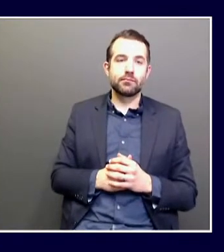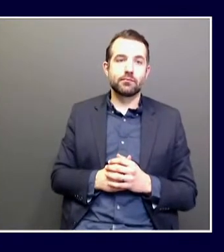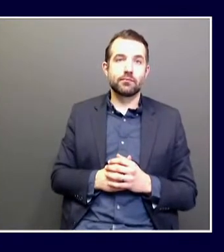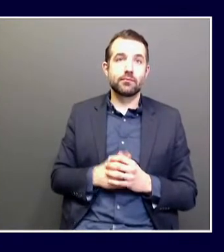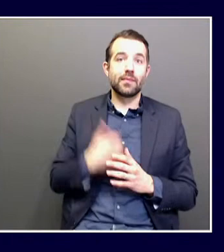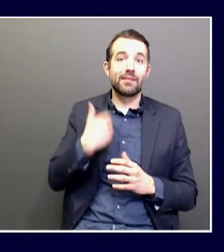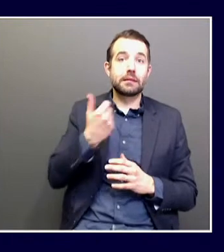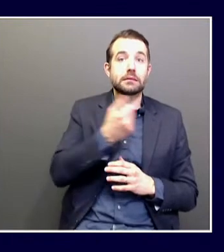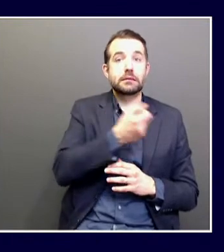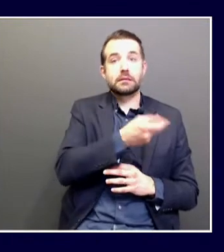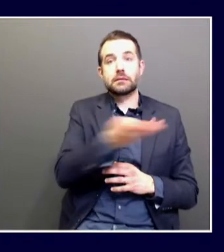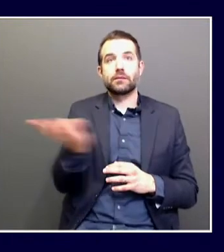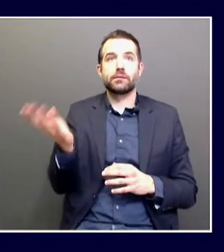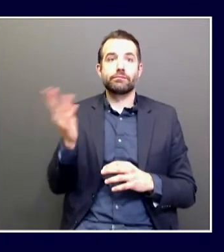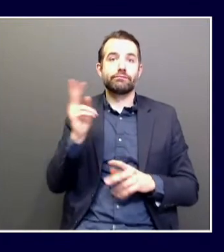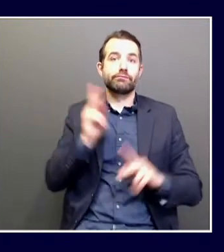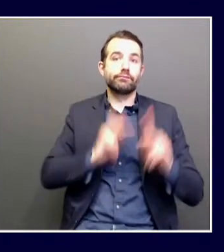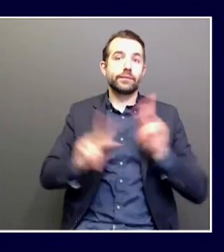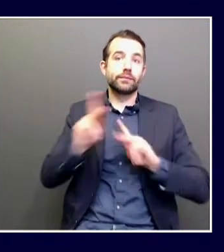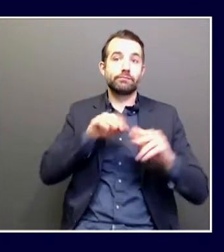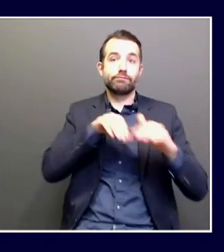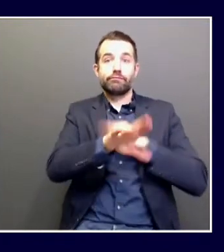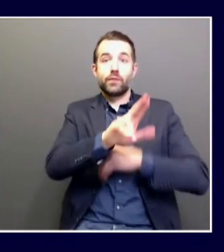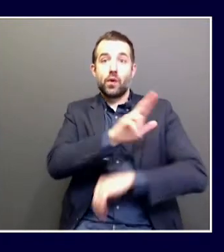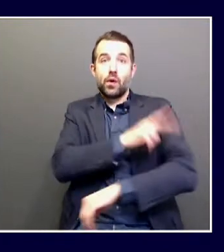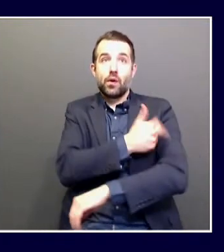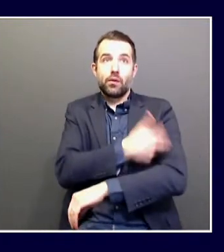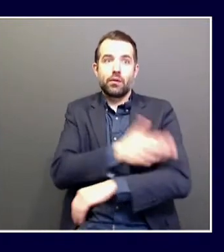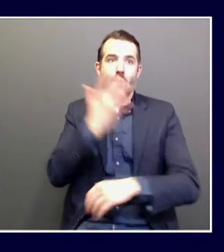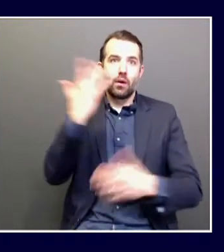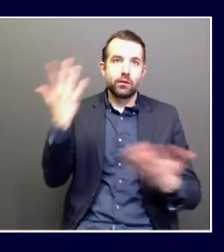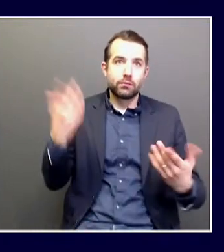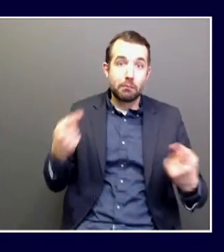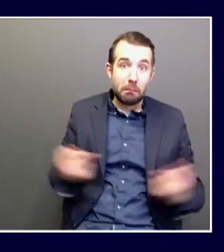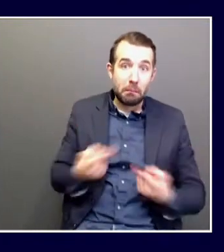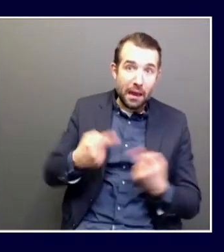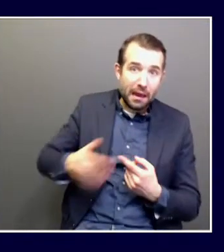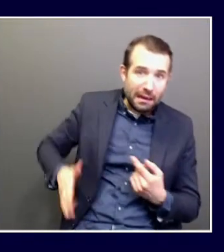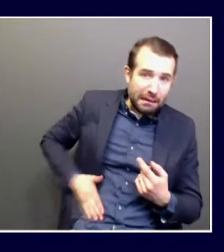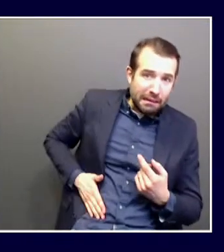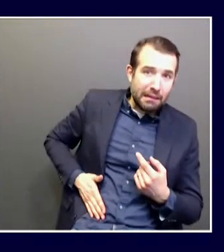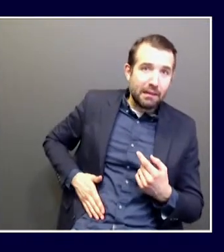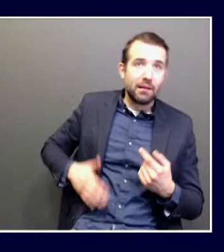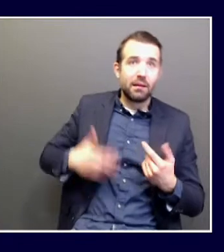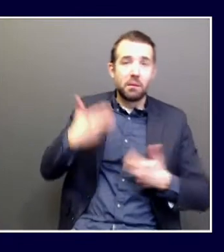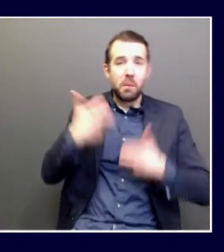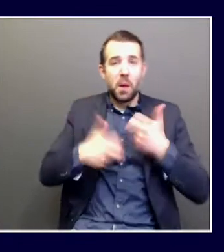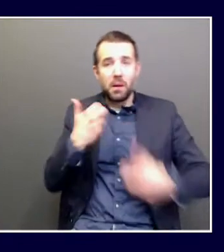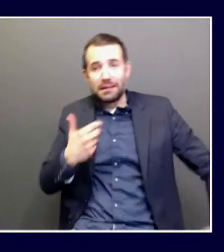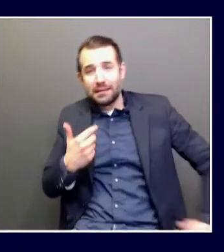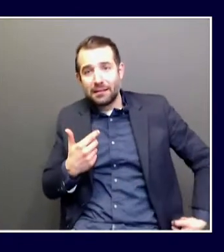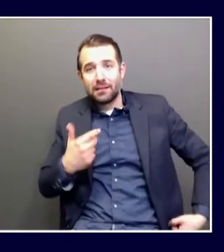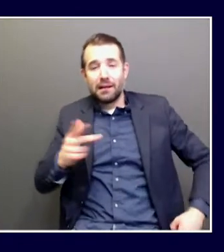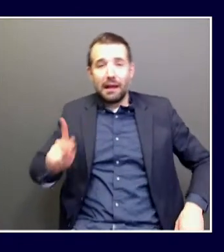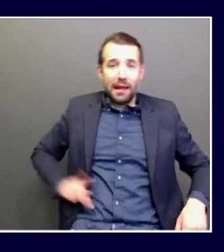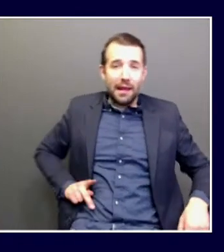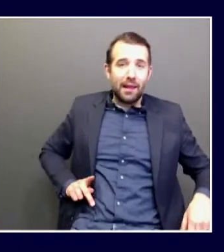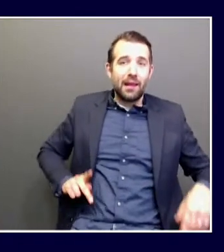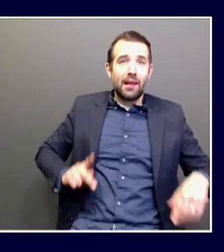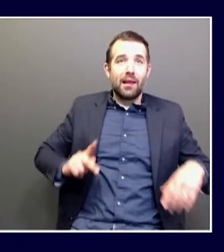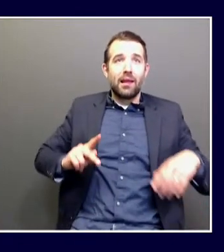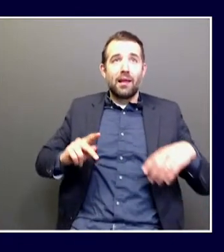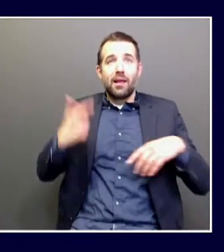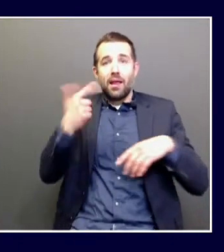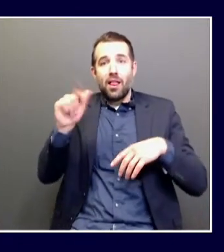found to have COVID. Right now, Joe, in speaking with clinicians across the state as well as across the